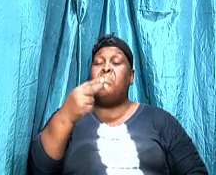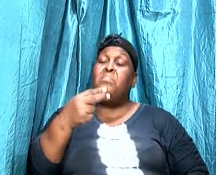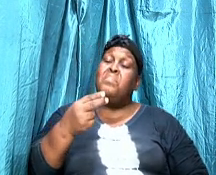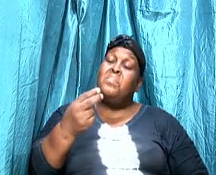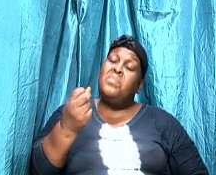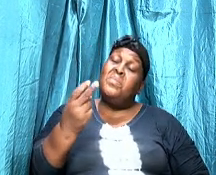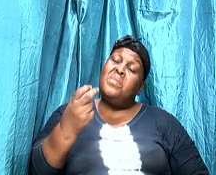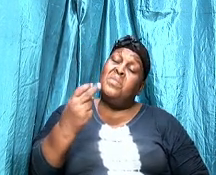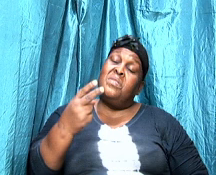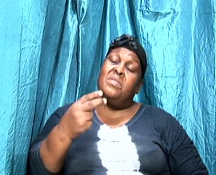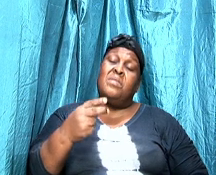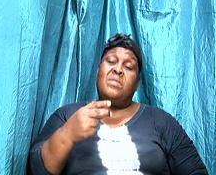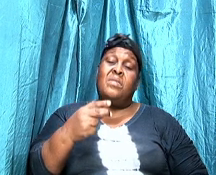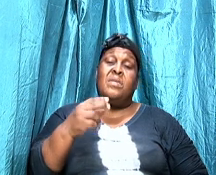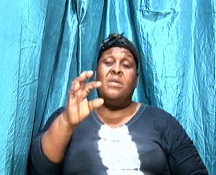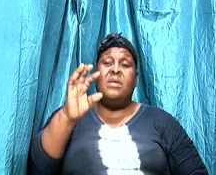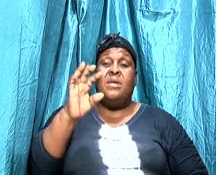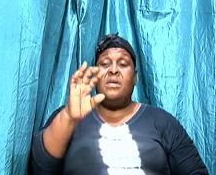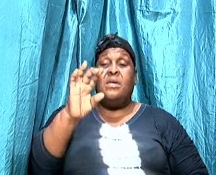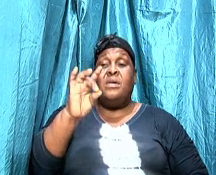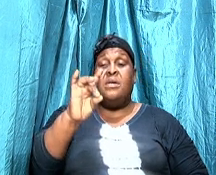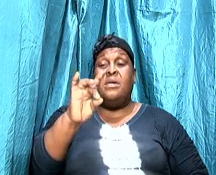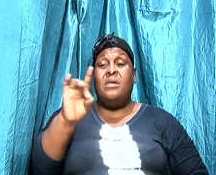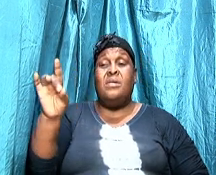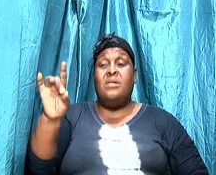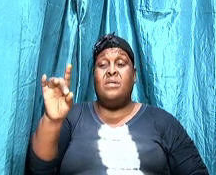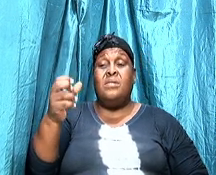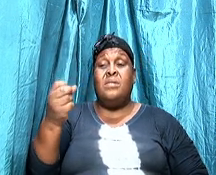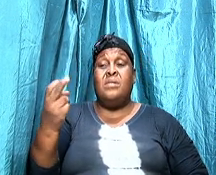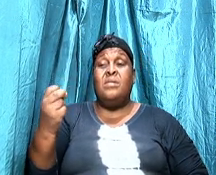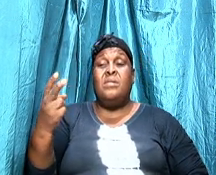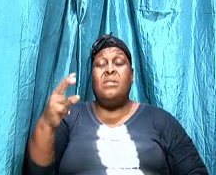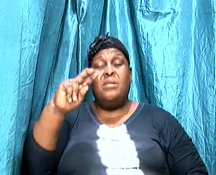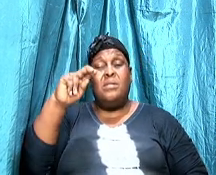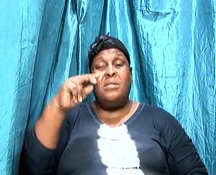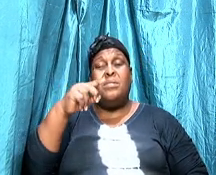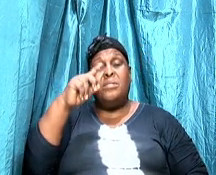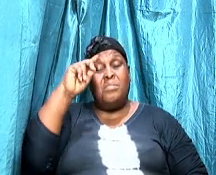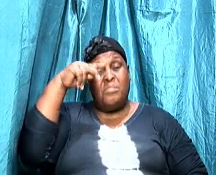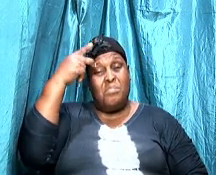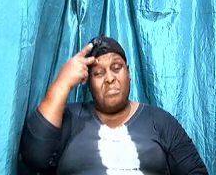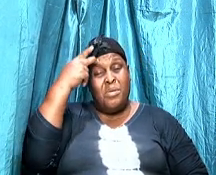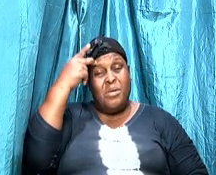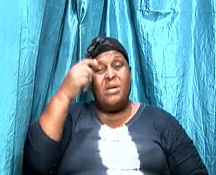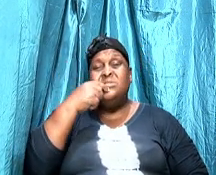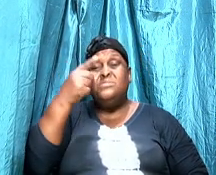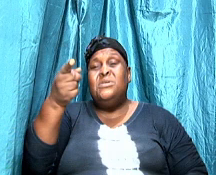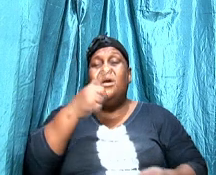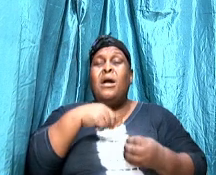12 and verse 8 to 12, Paul speak about the infirmity that is in his flesh.